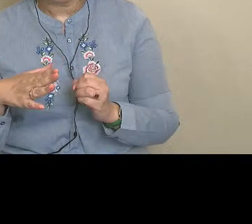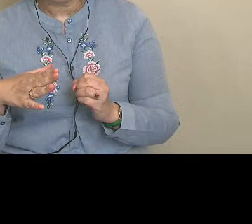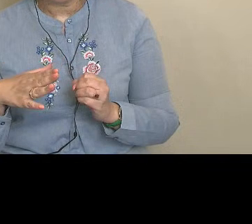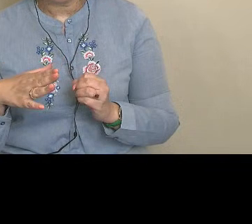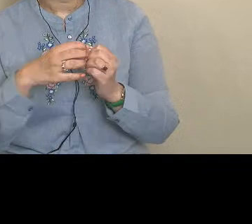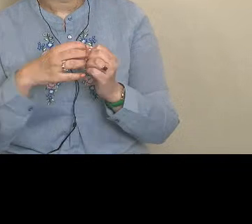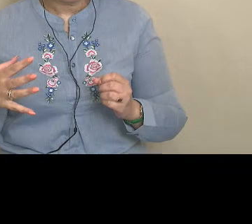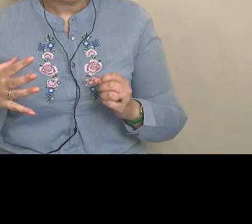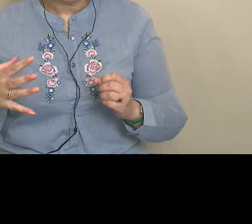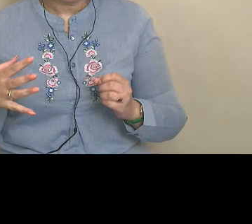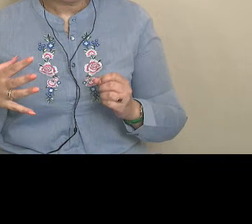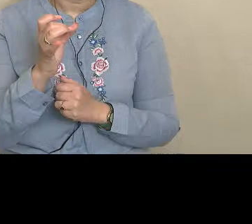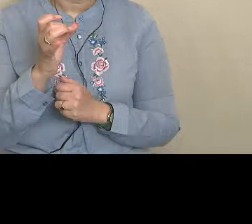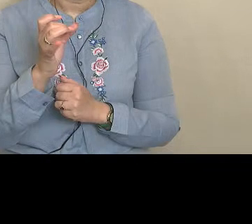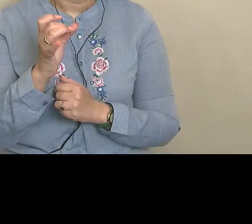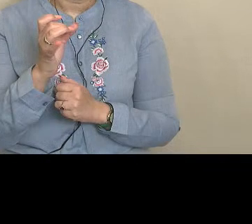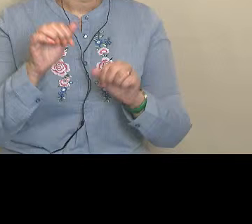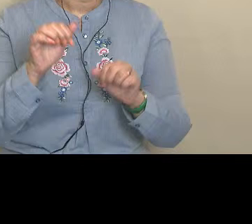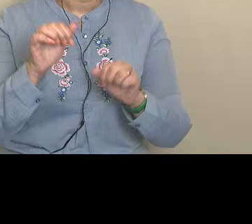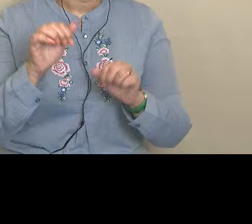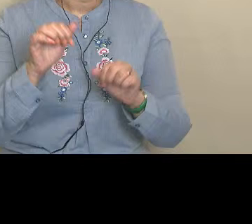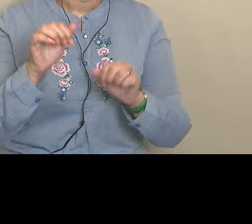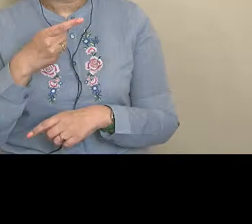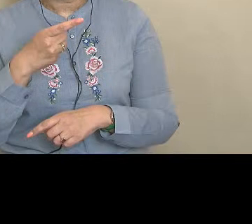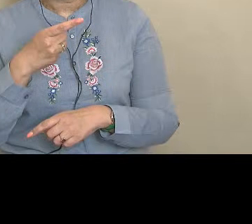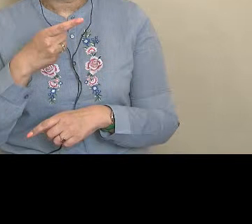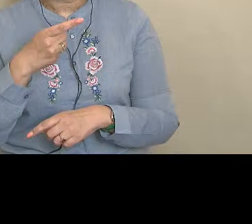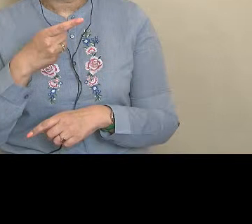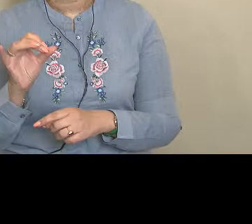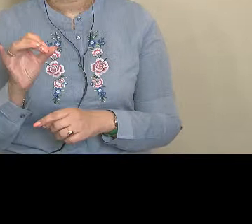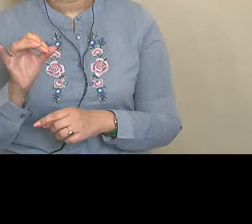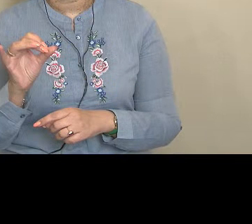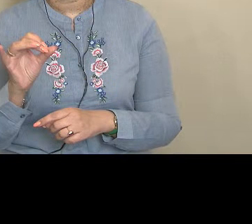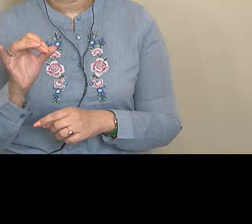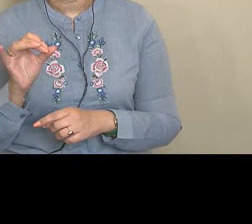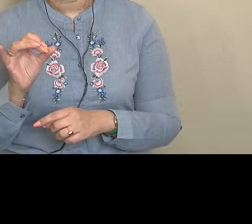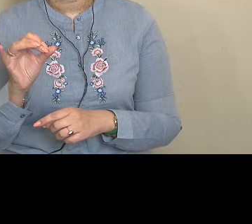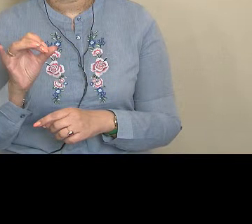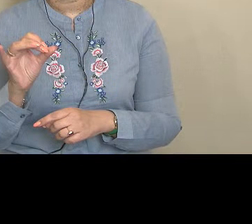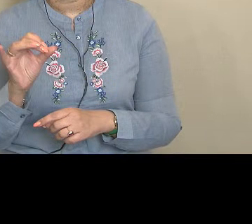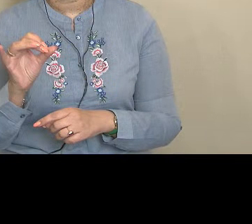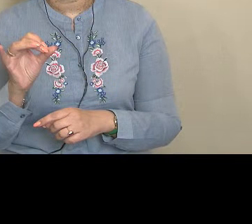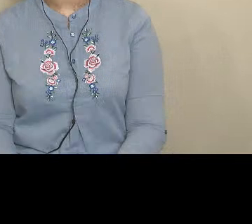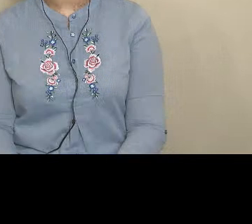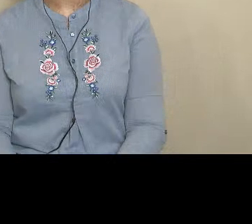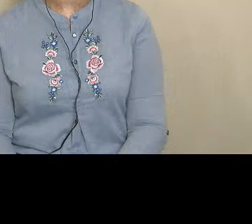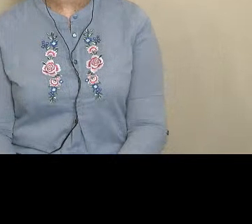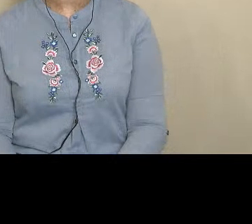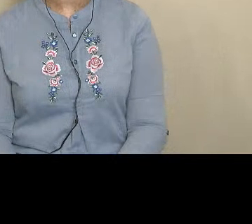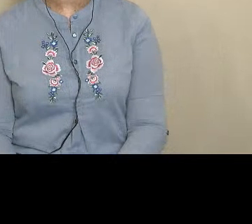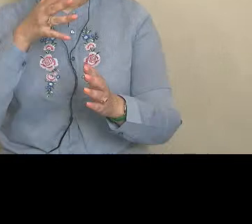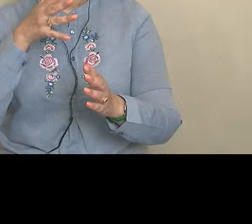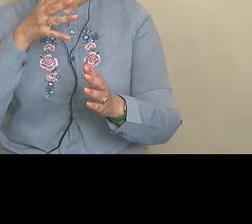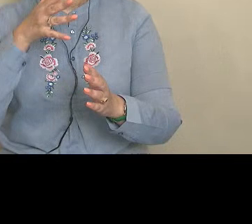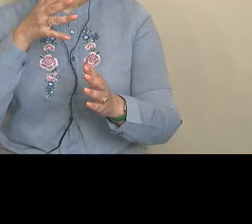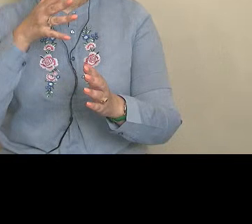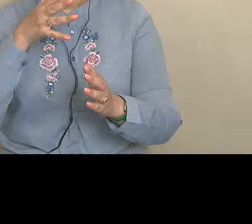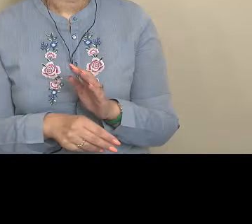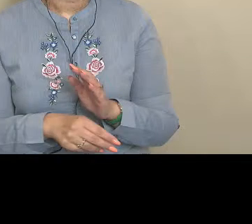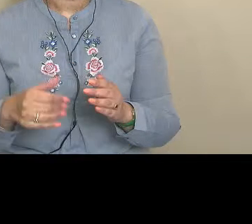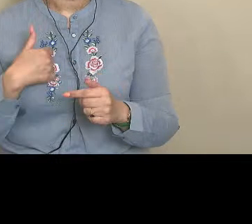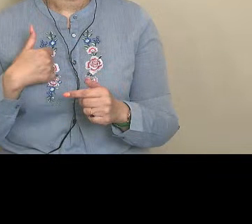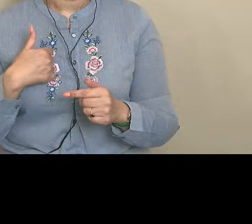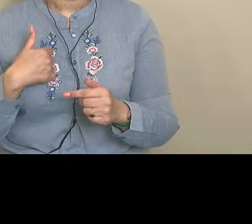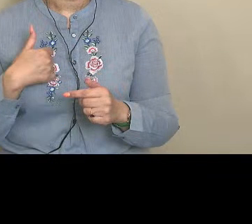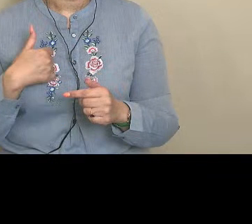from the 15th September, there could be also offenses in terms of campaigning.